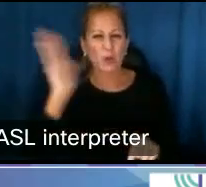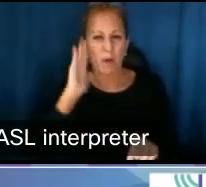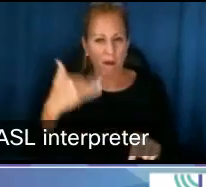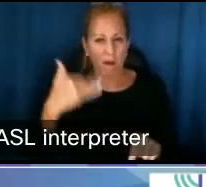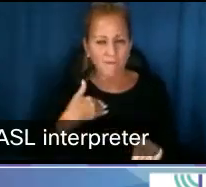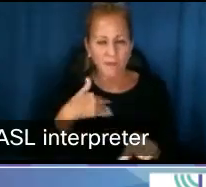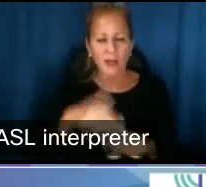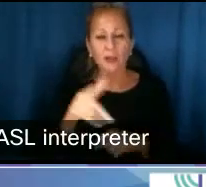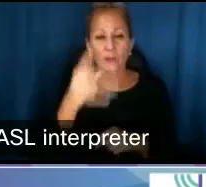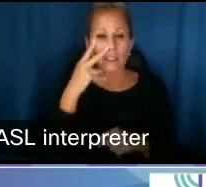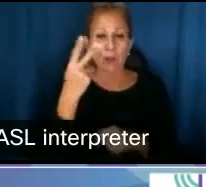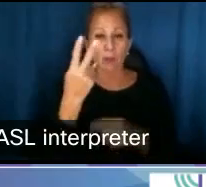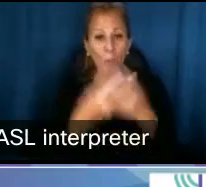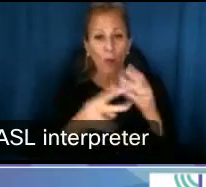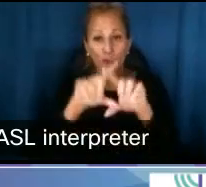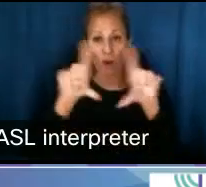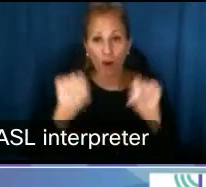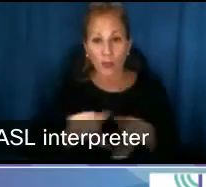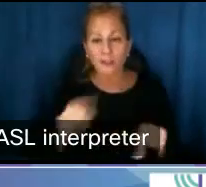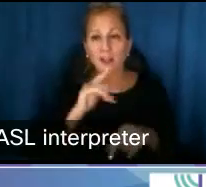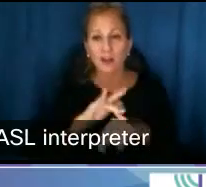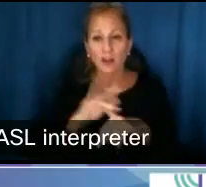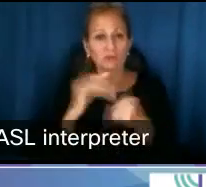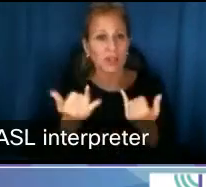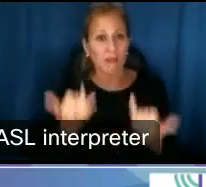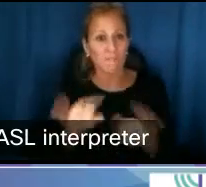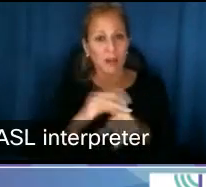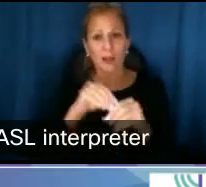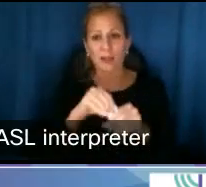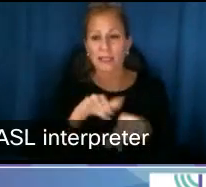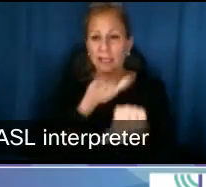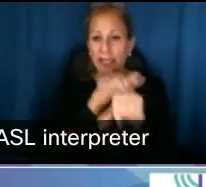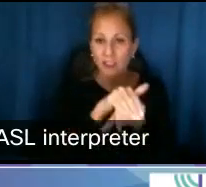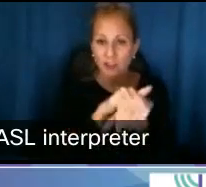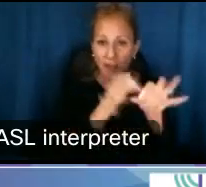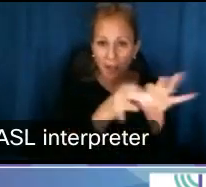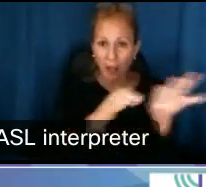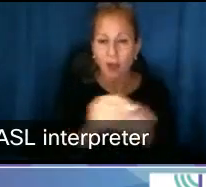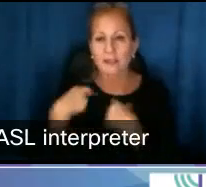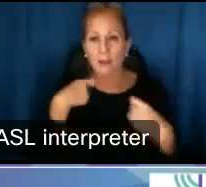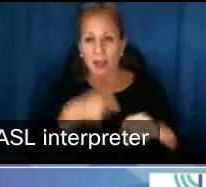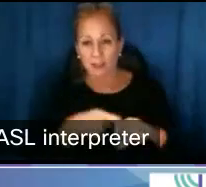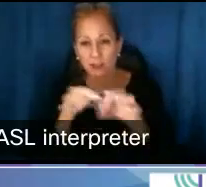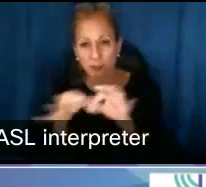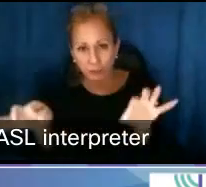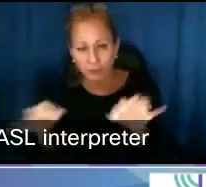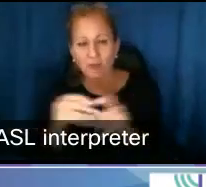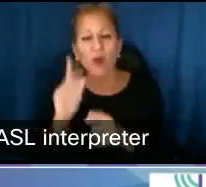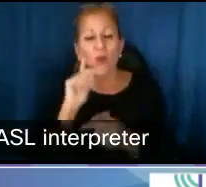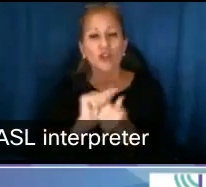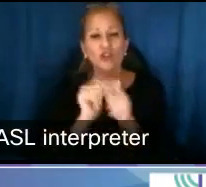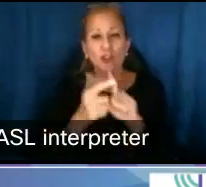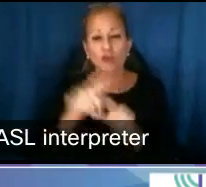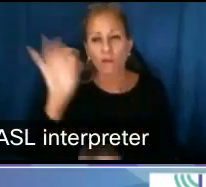can see, both palm cards are currently available in English and Spanish. They are also coming soon translated